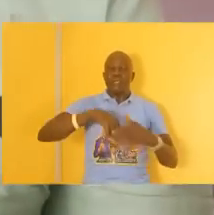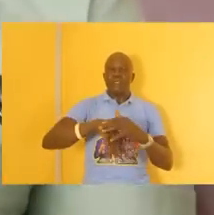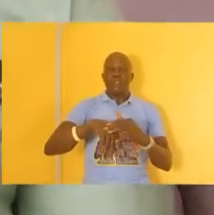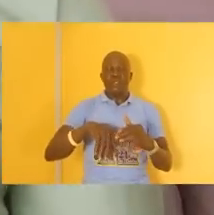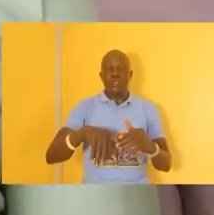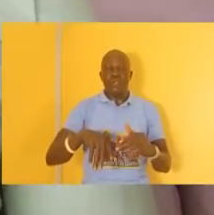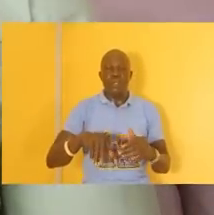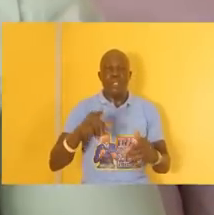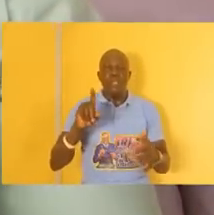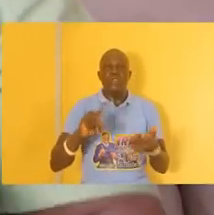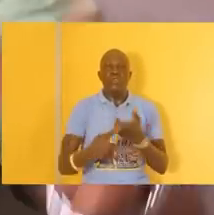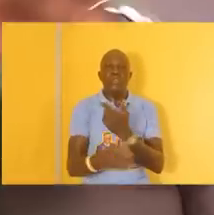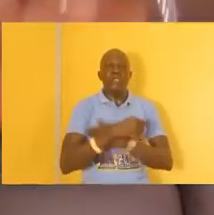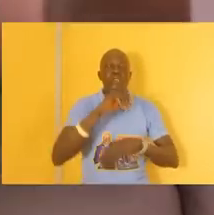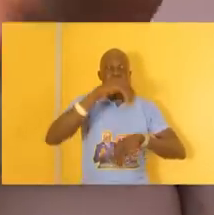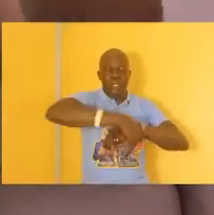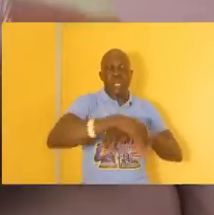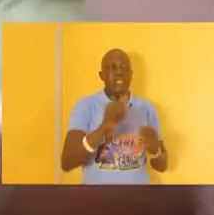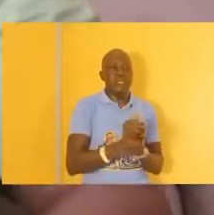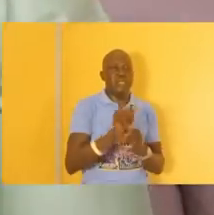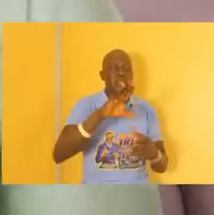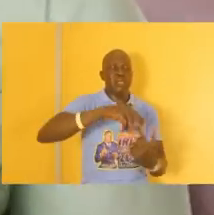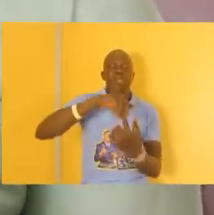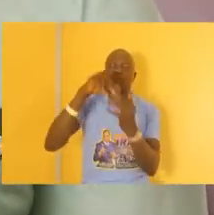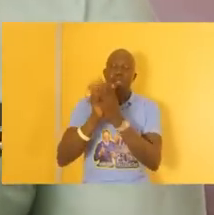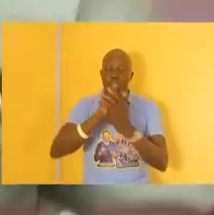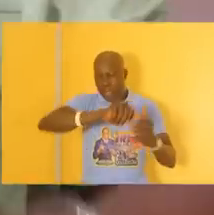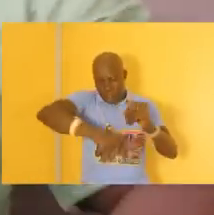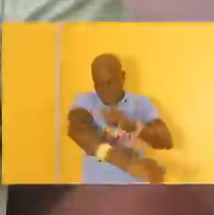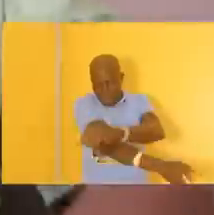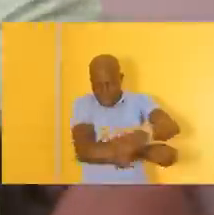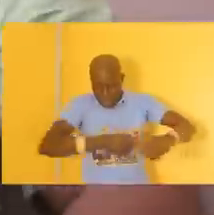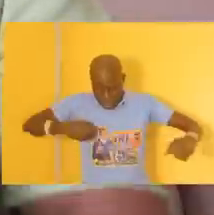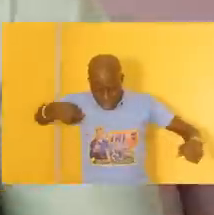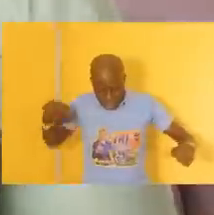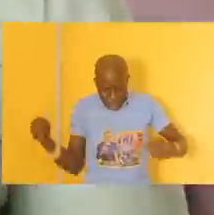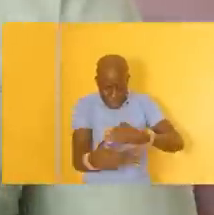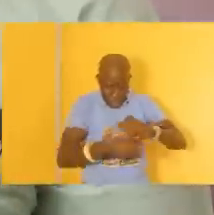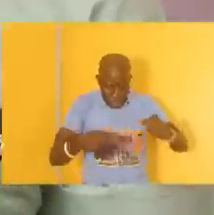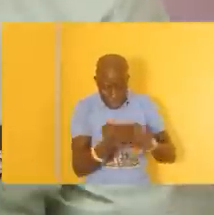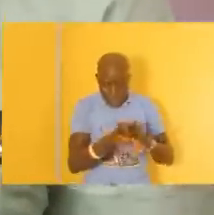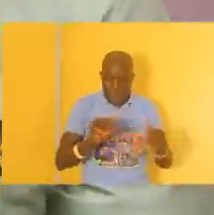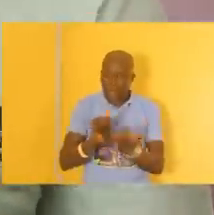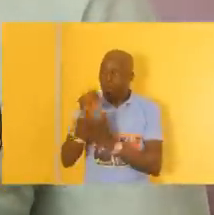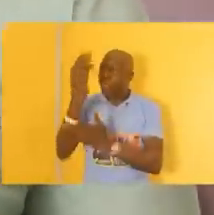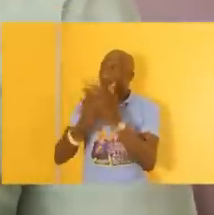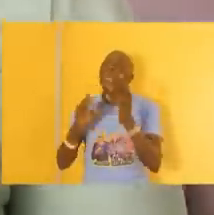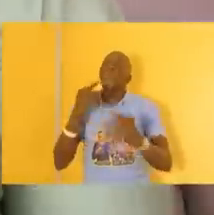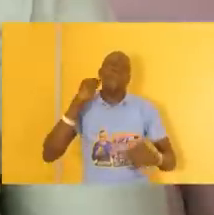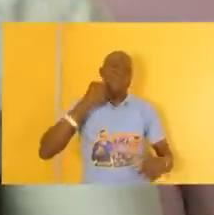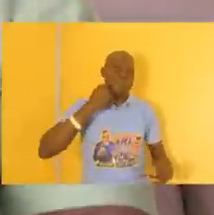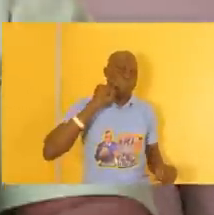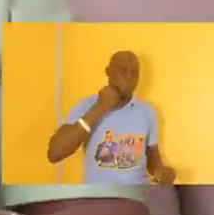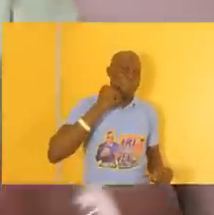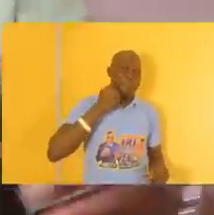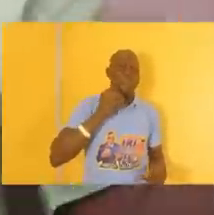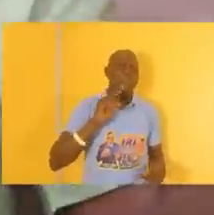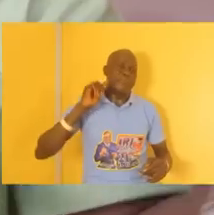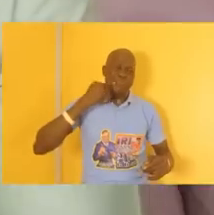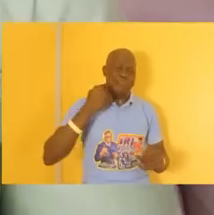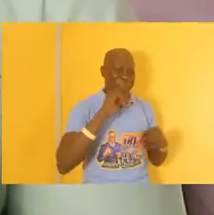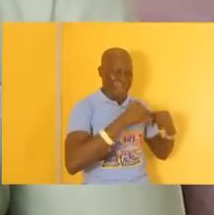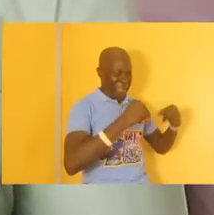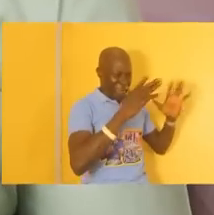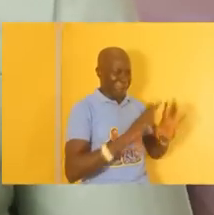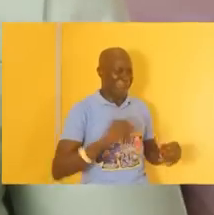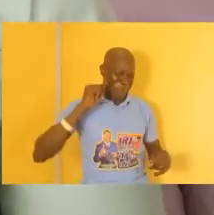buy your flight. The country you want to travel to. You will come and say, release yourself for you to be free. In the name